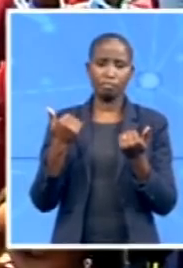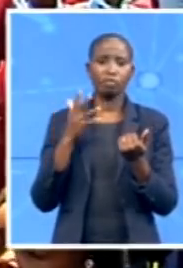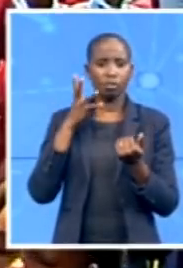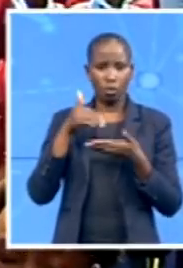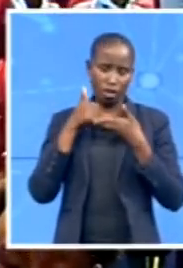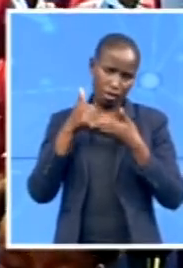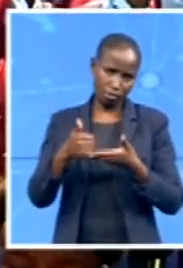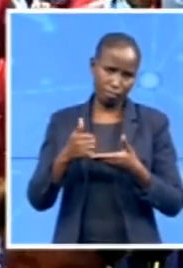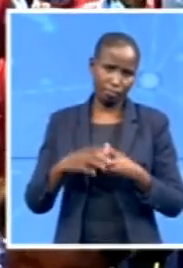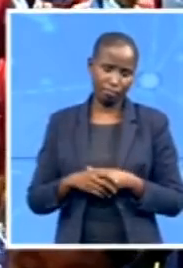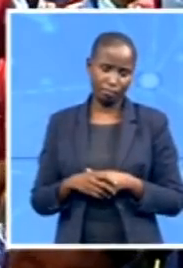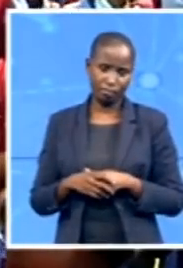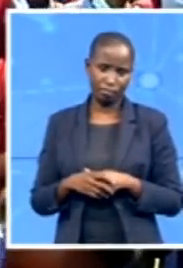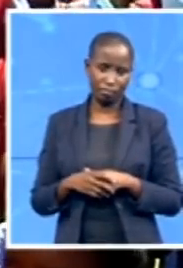okay?